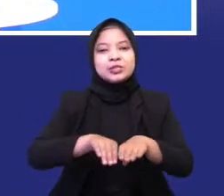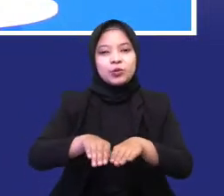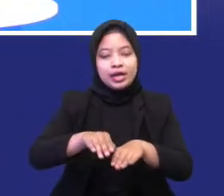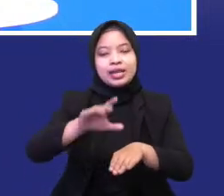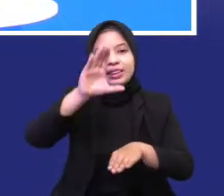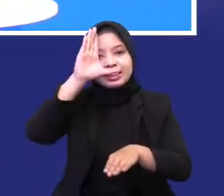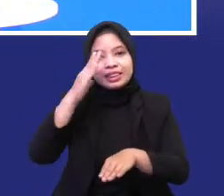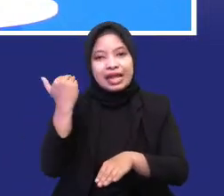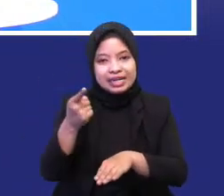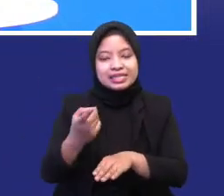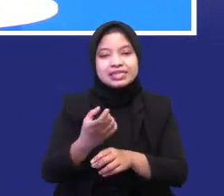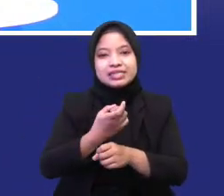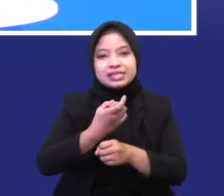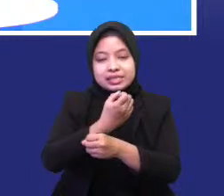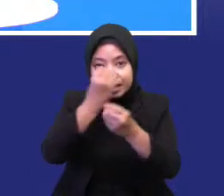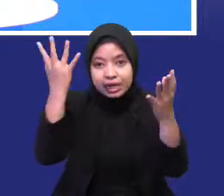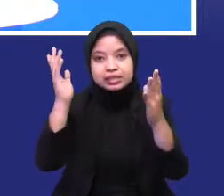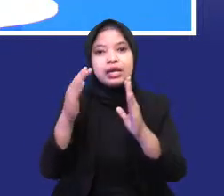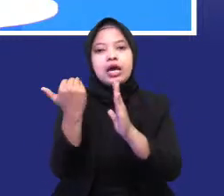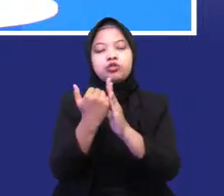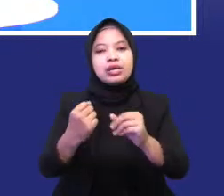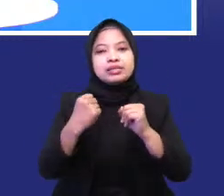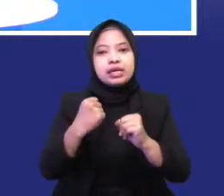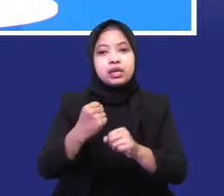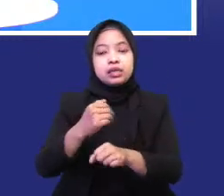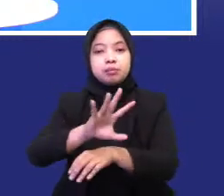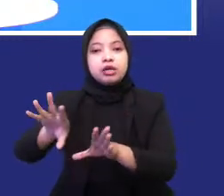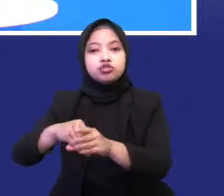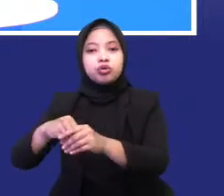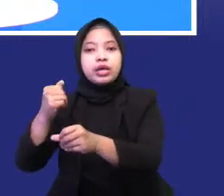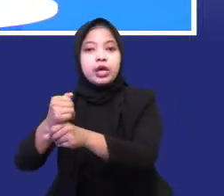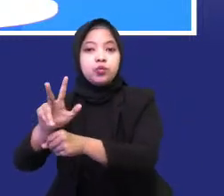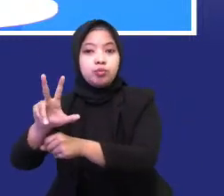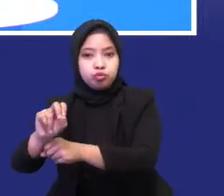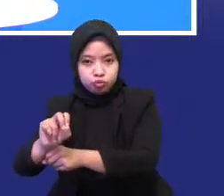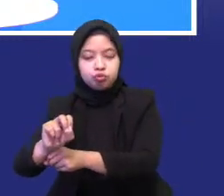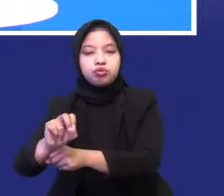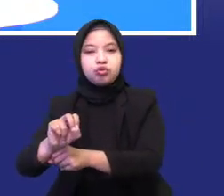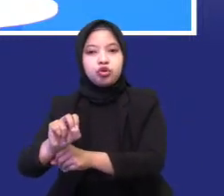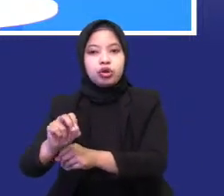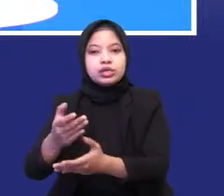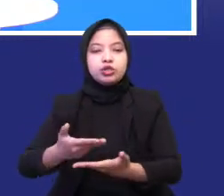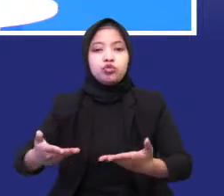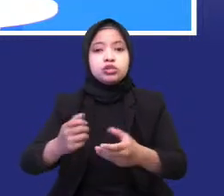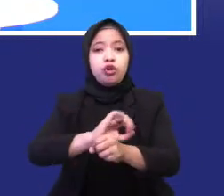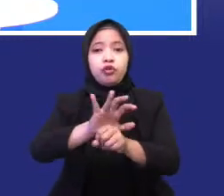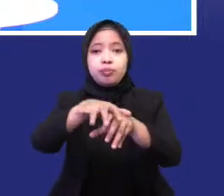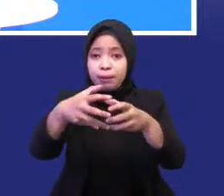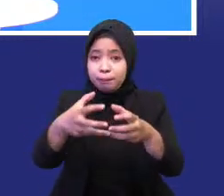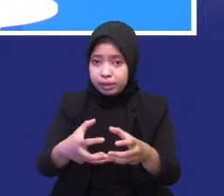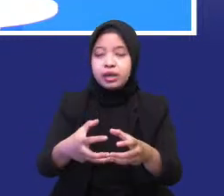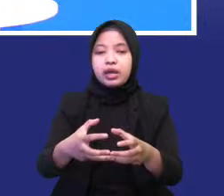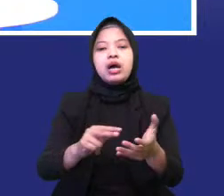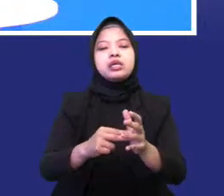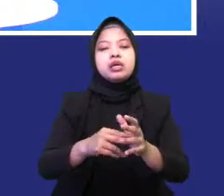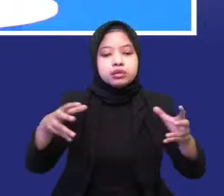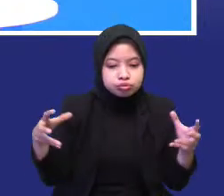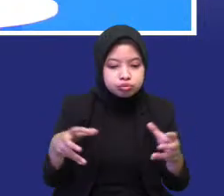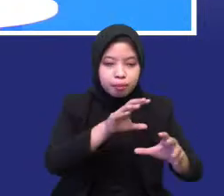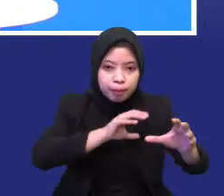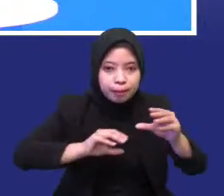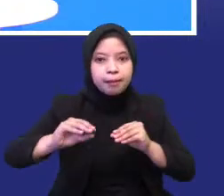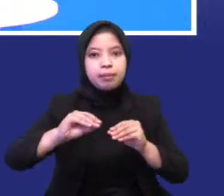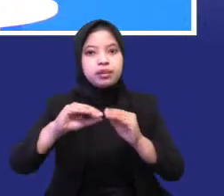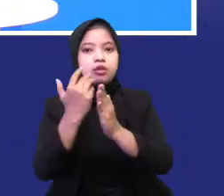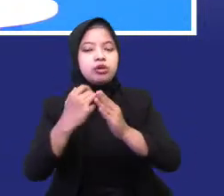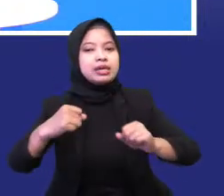protocol standards of G20 events, amidst increased mobility trends, the Health Working Group has agreed